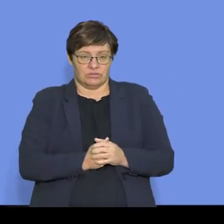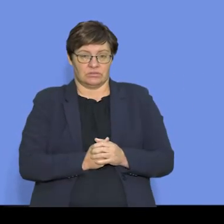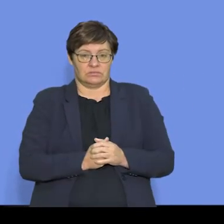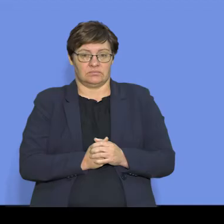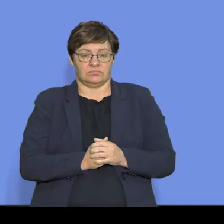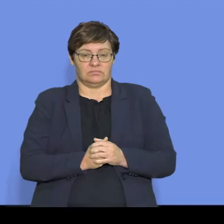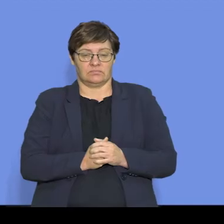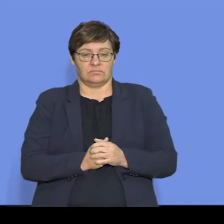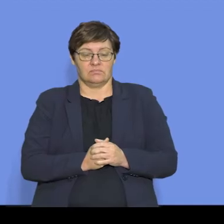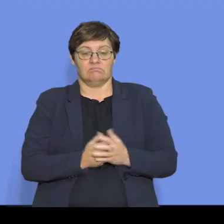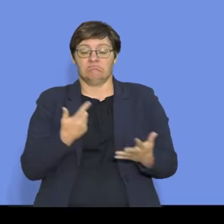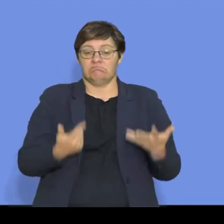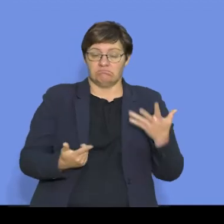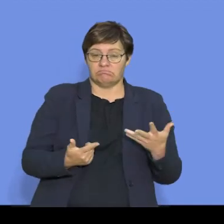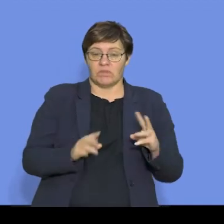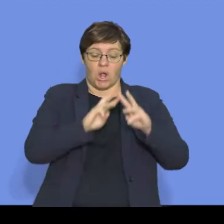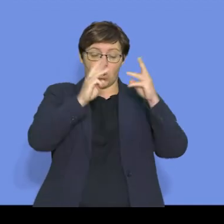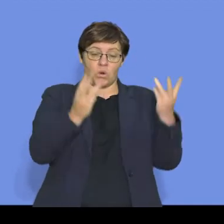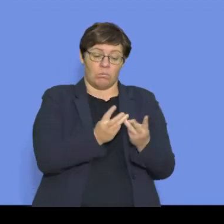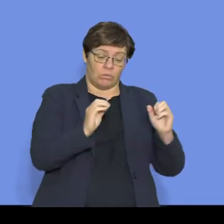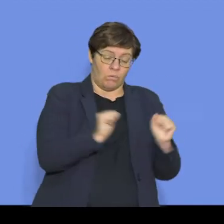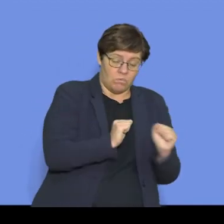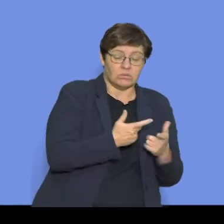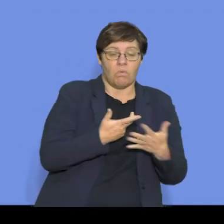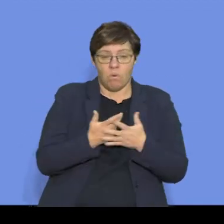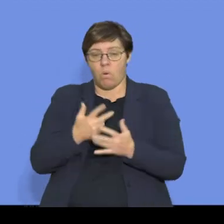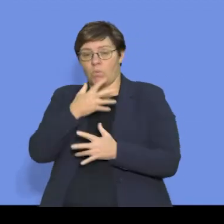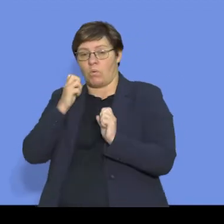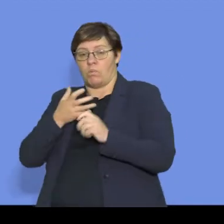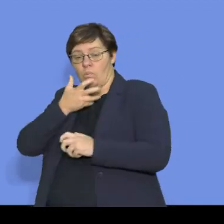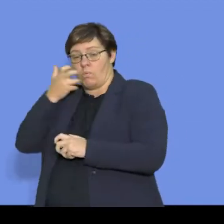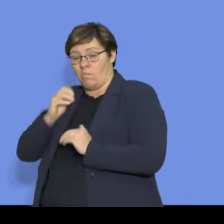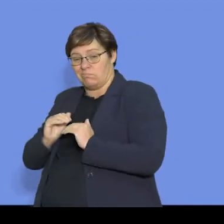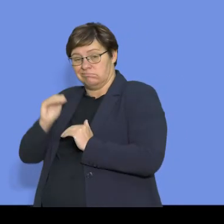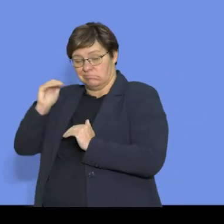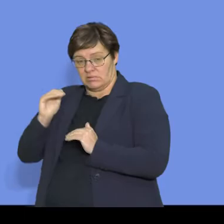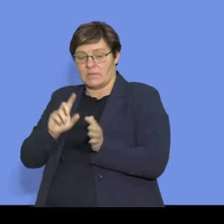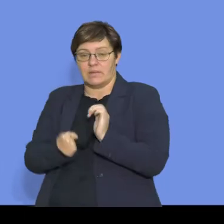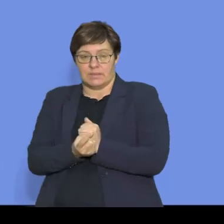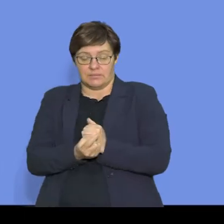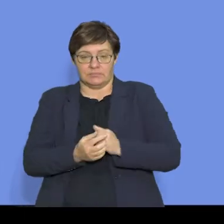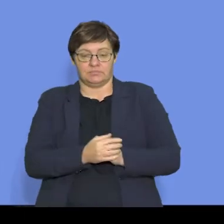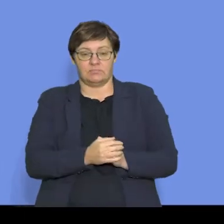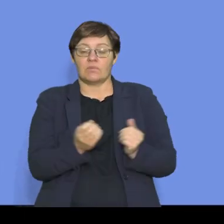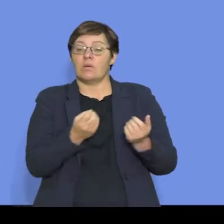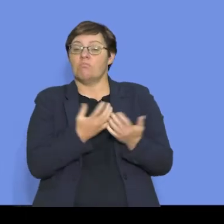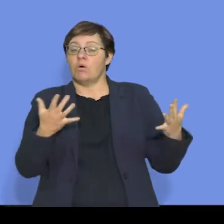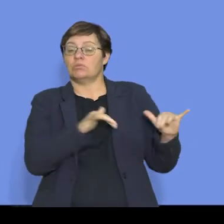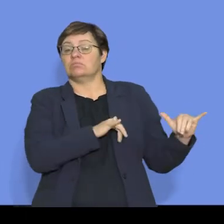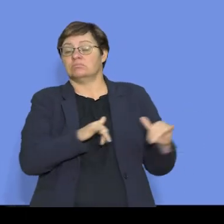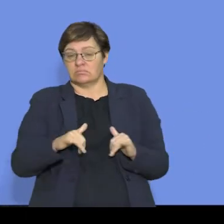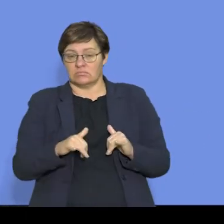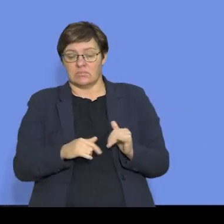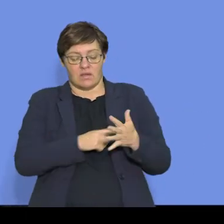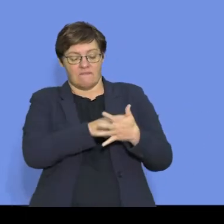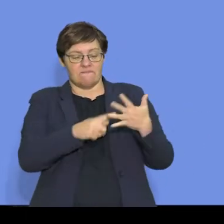in which either global cooling or global warming could happen. But the most common ones, of course,